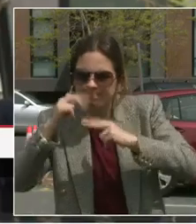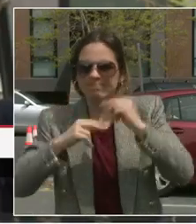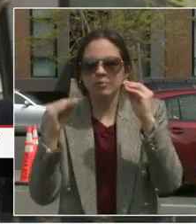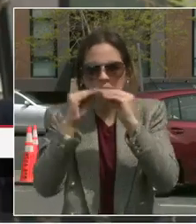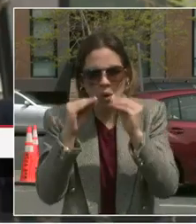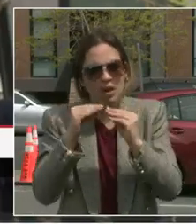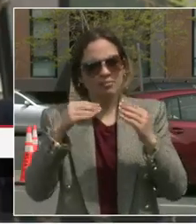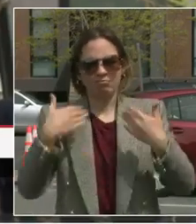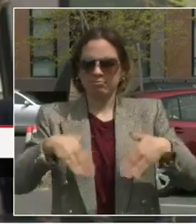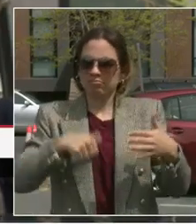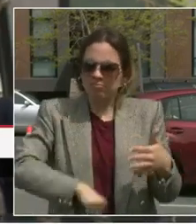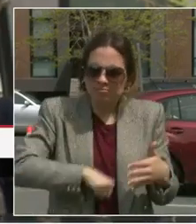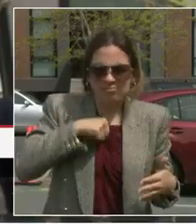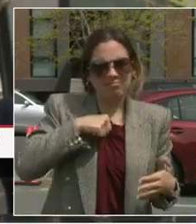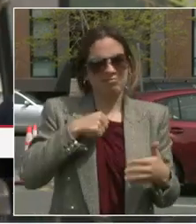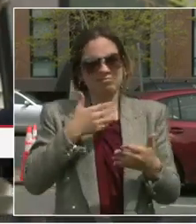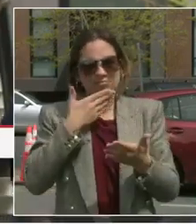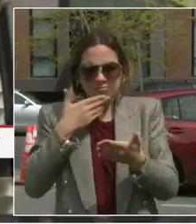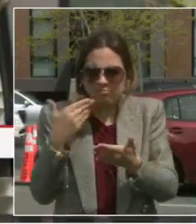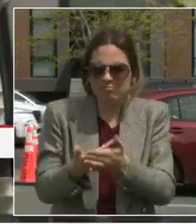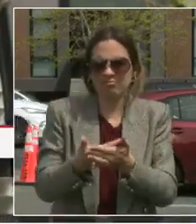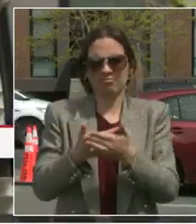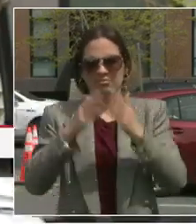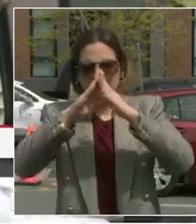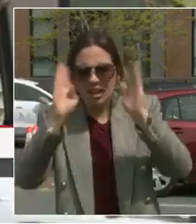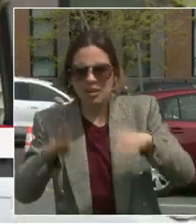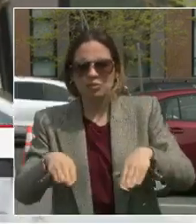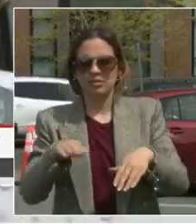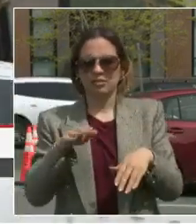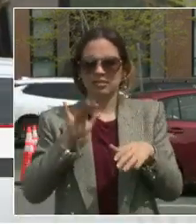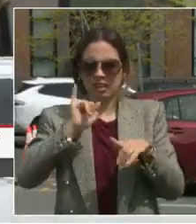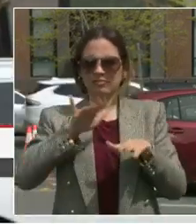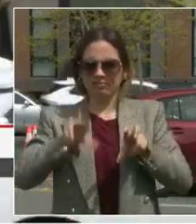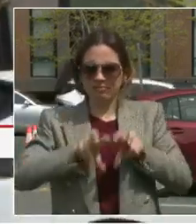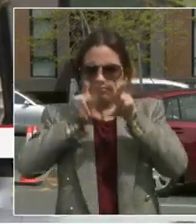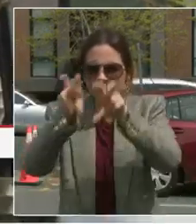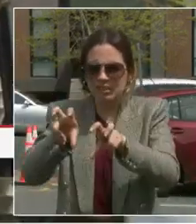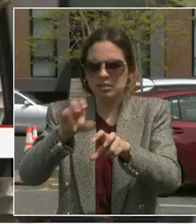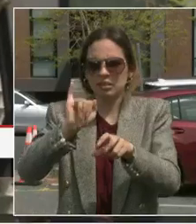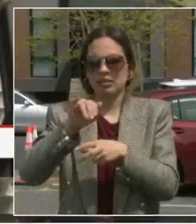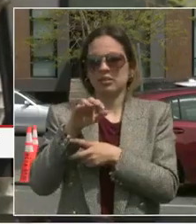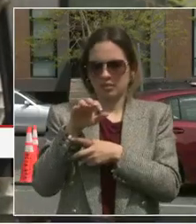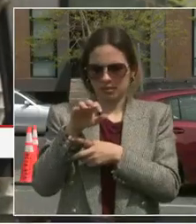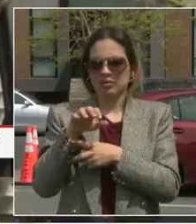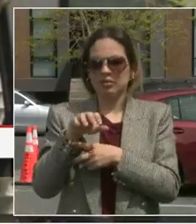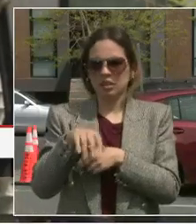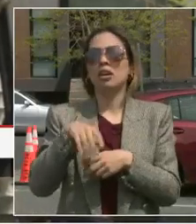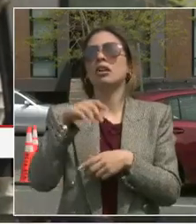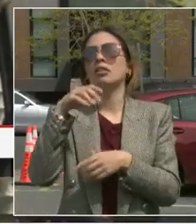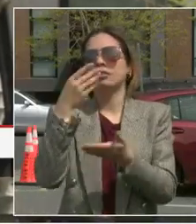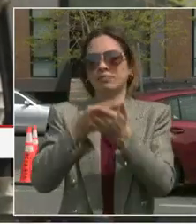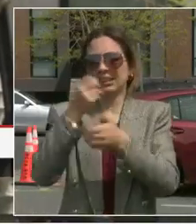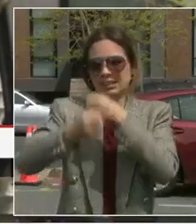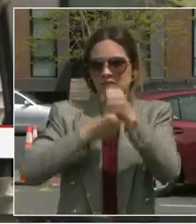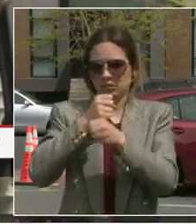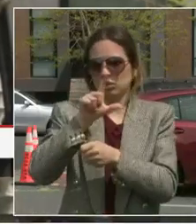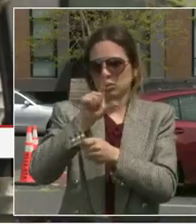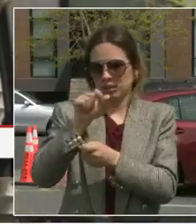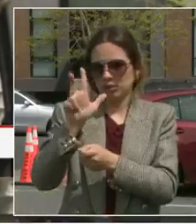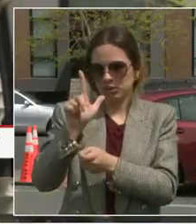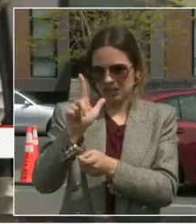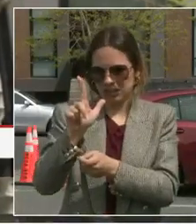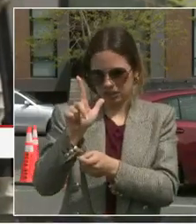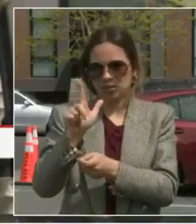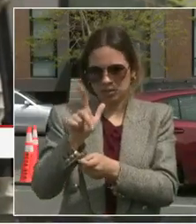have invested, with my FY23 budget proposal, $114 million